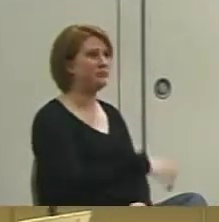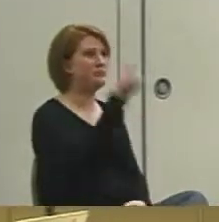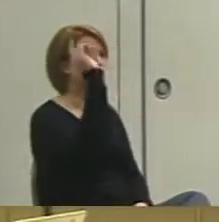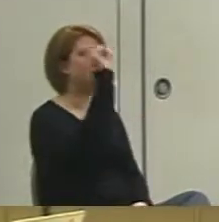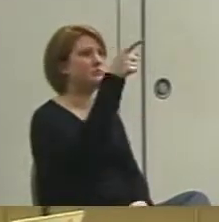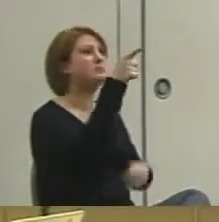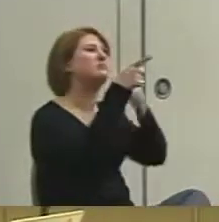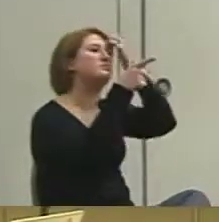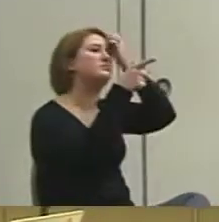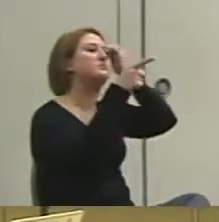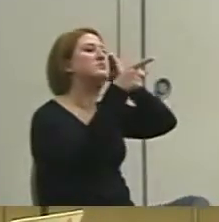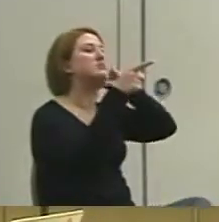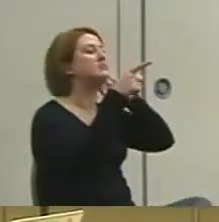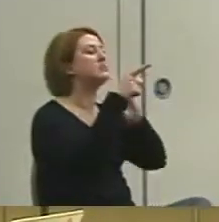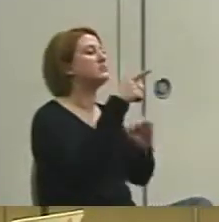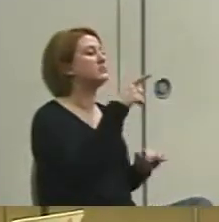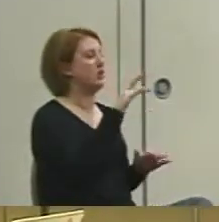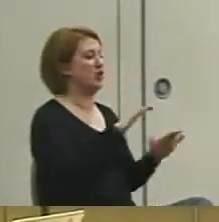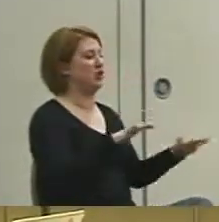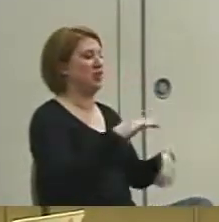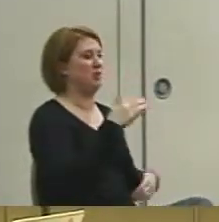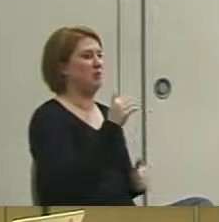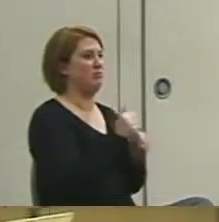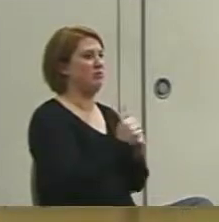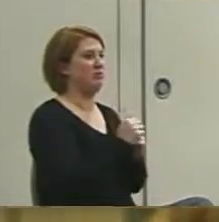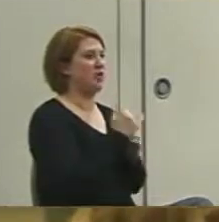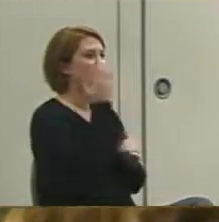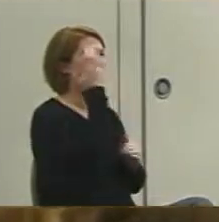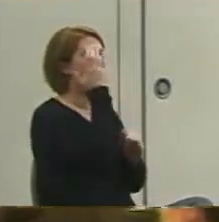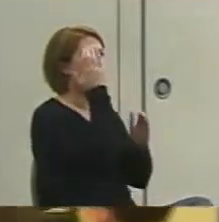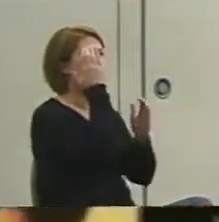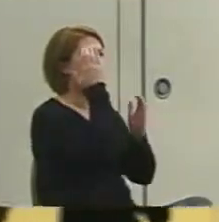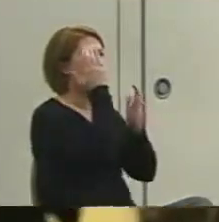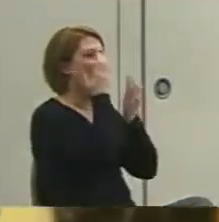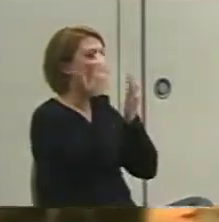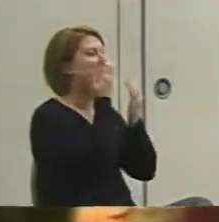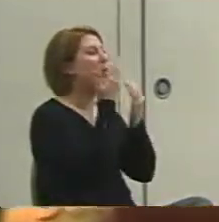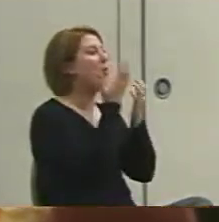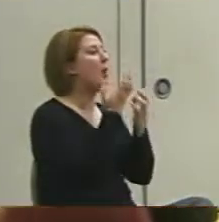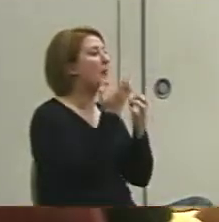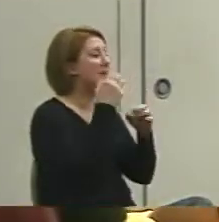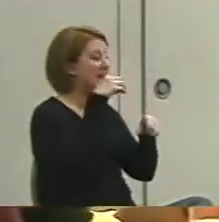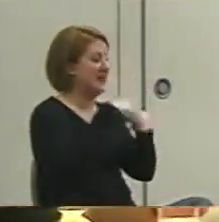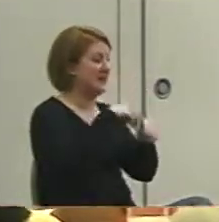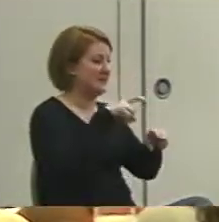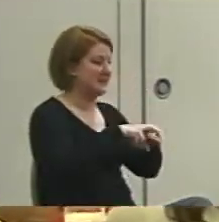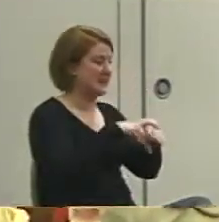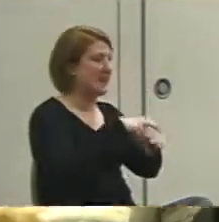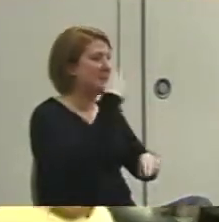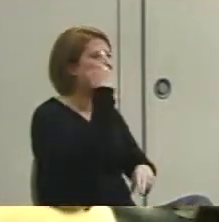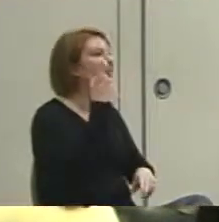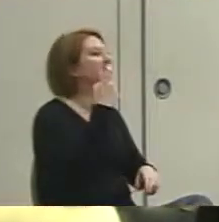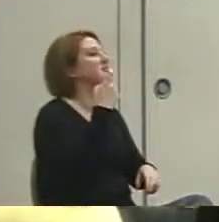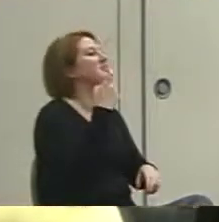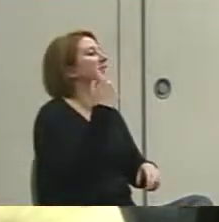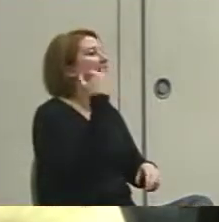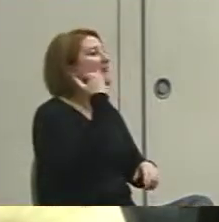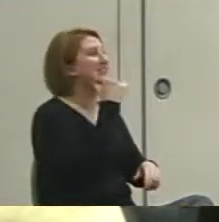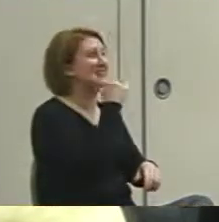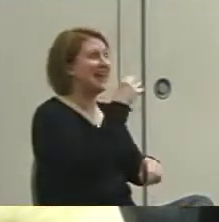Similar circumstances with autism, and they wanted me to see, but they wanted me to see because it keeps escalating to running out of the